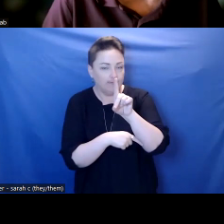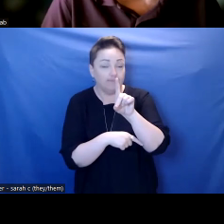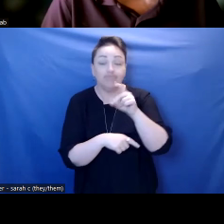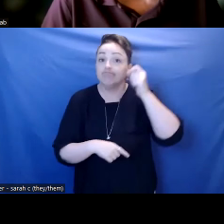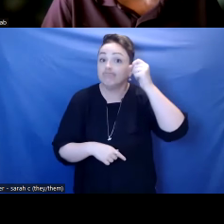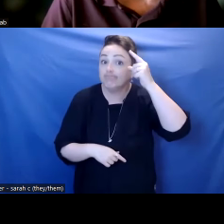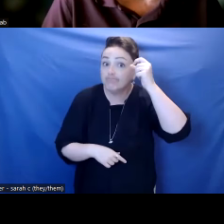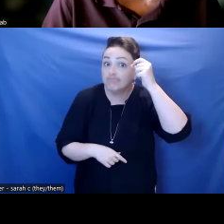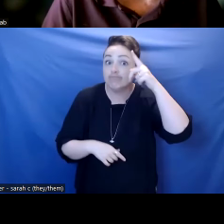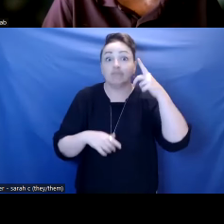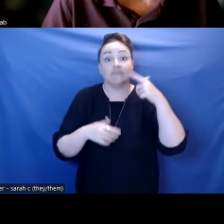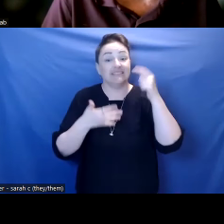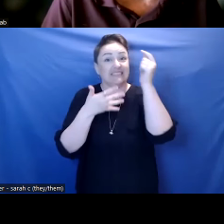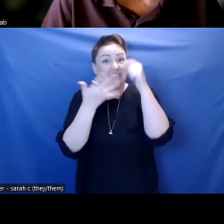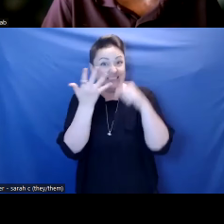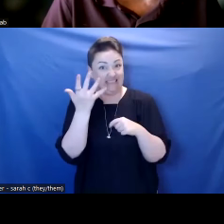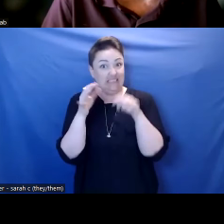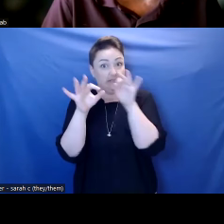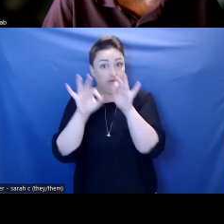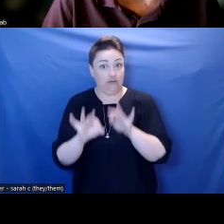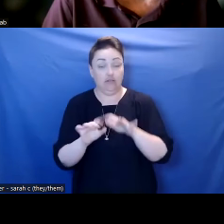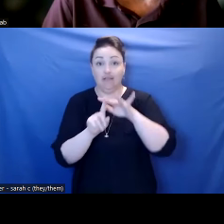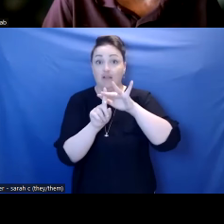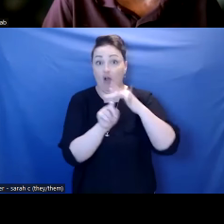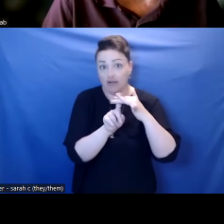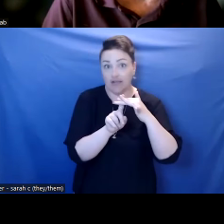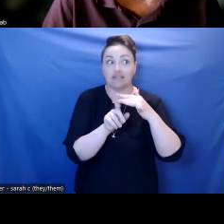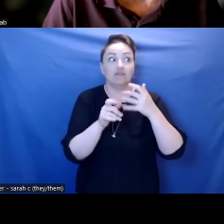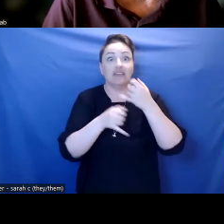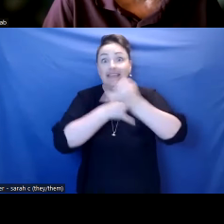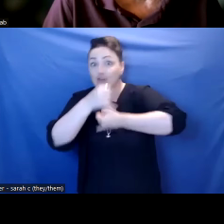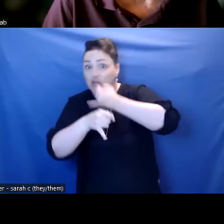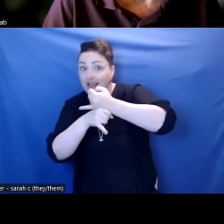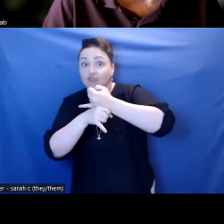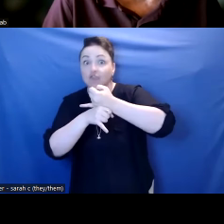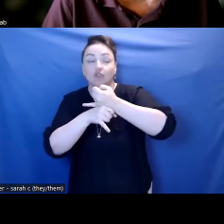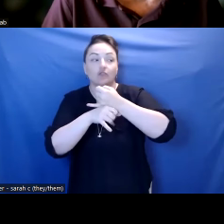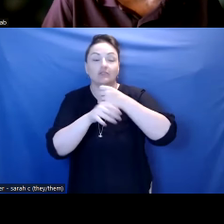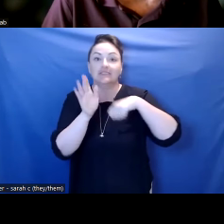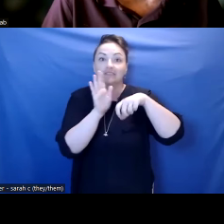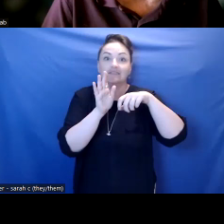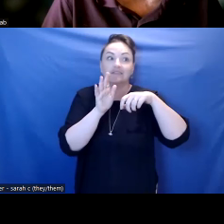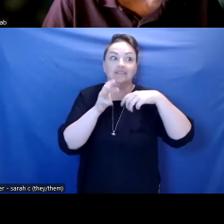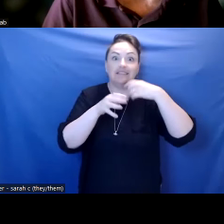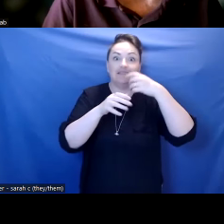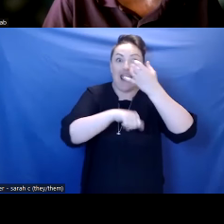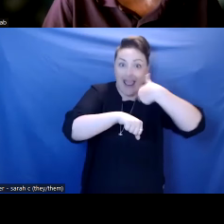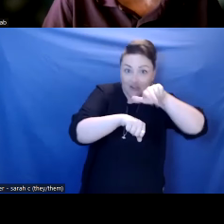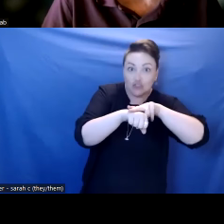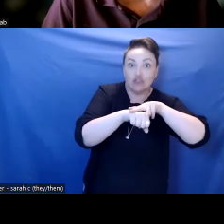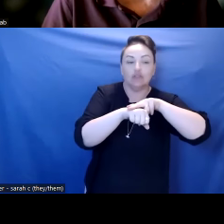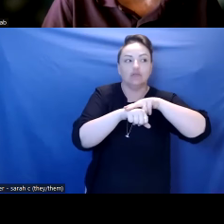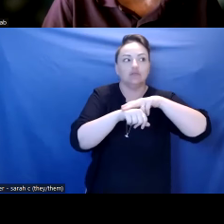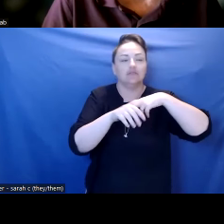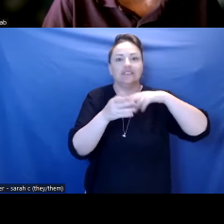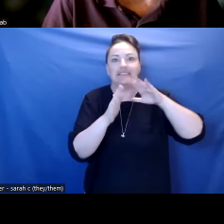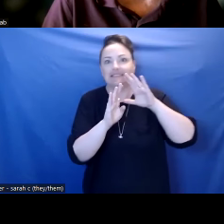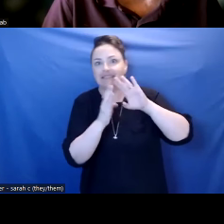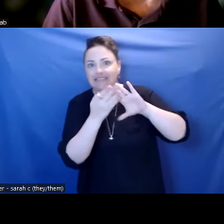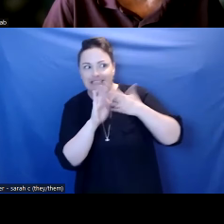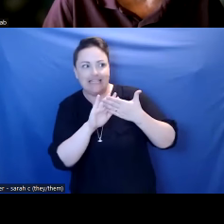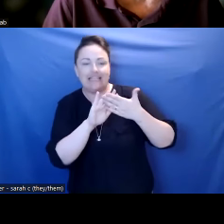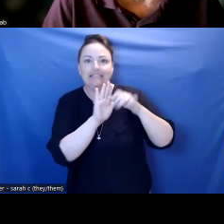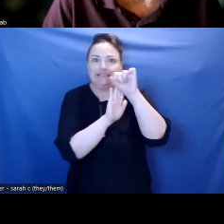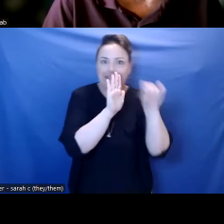of international, national, state, county, city imperatives to reduce greenhouse gas emissions